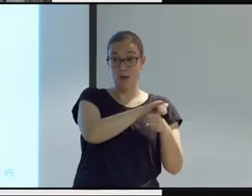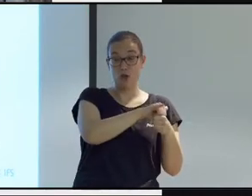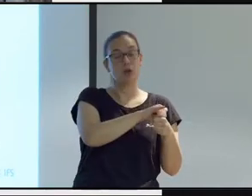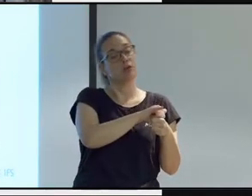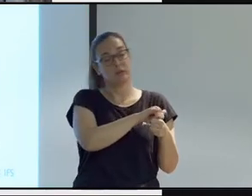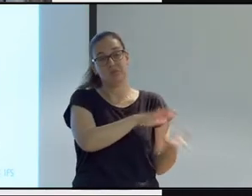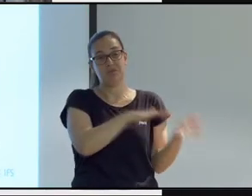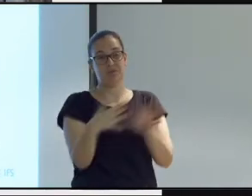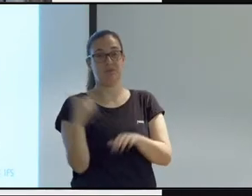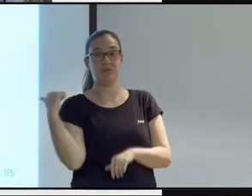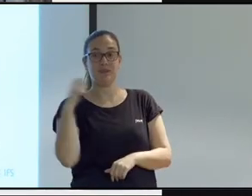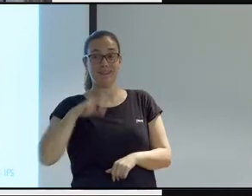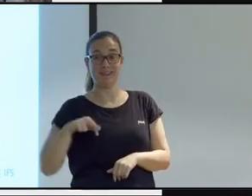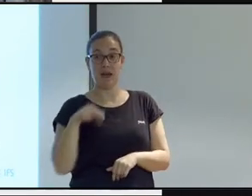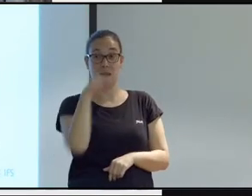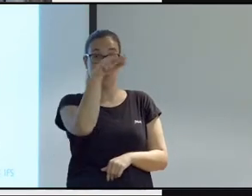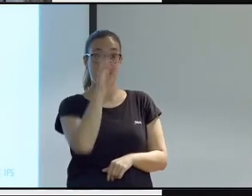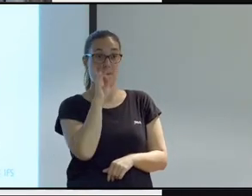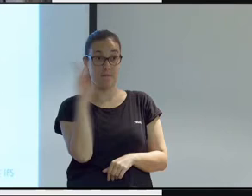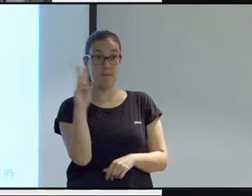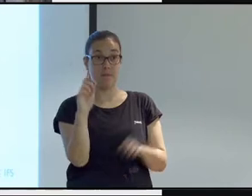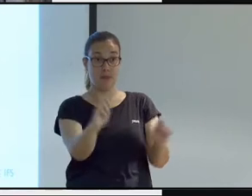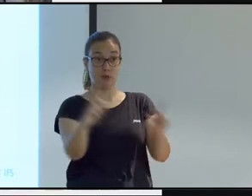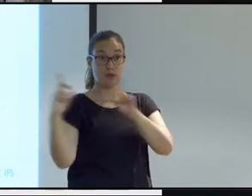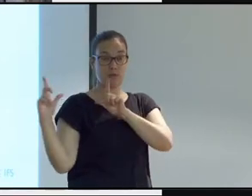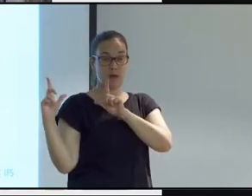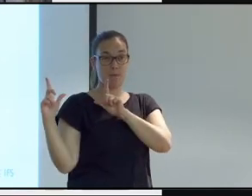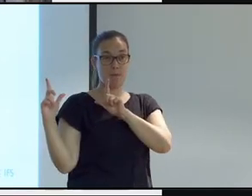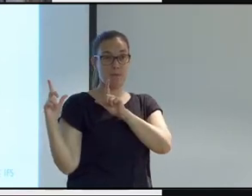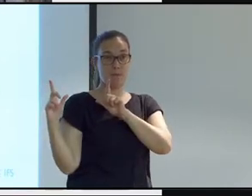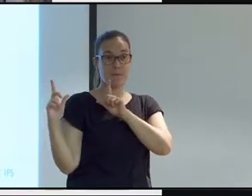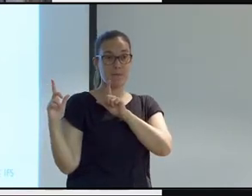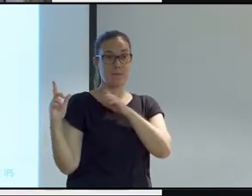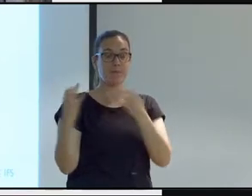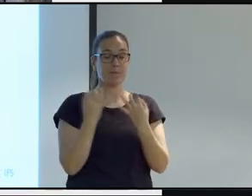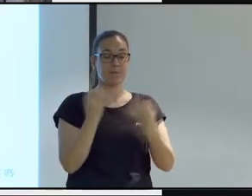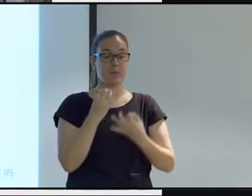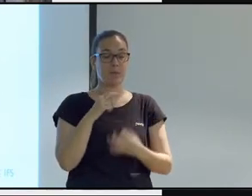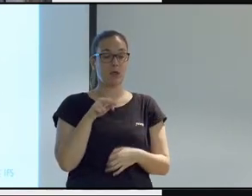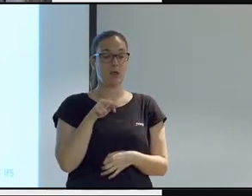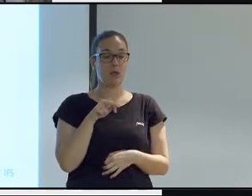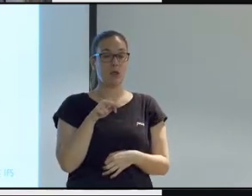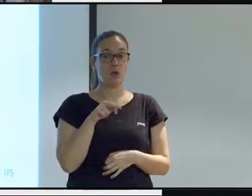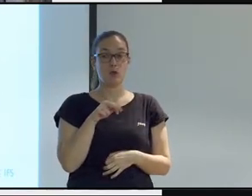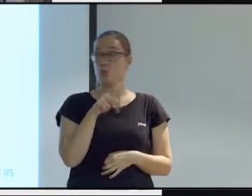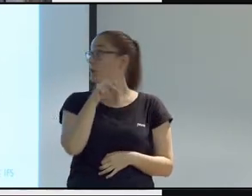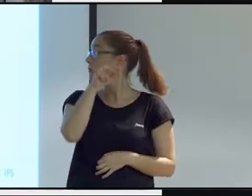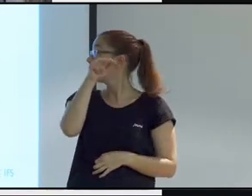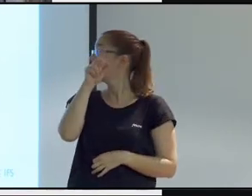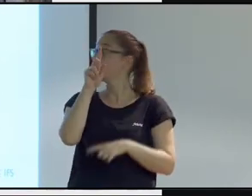and these stairs, and we see here on the next slide how going